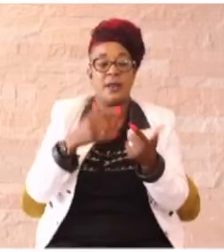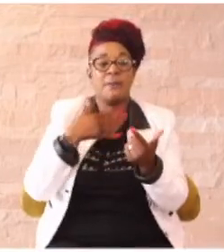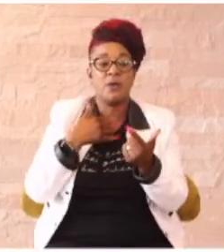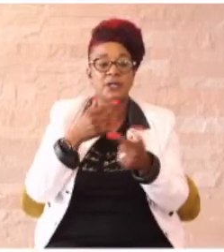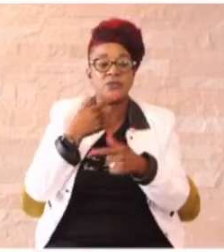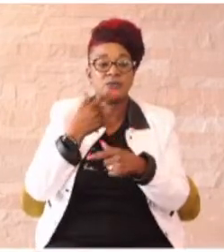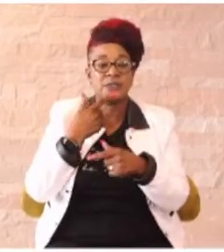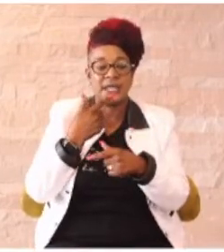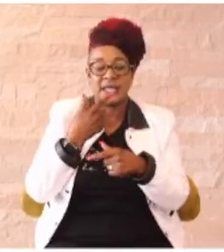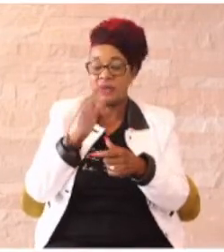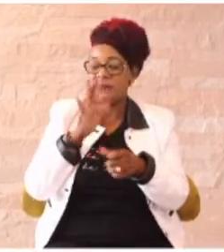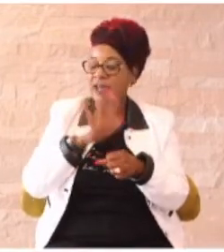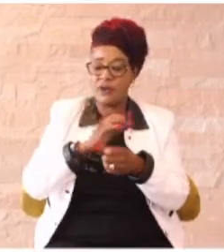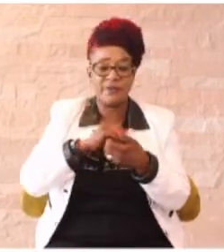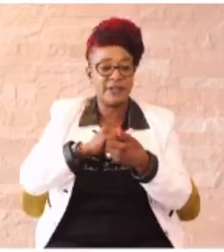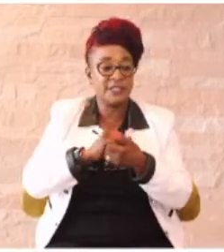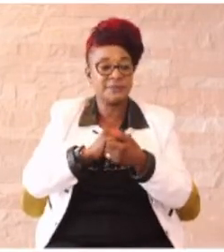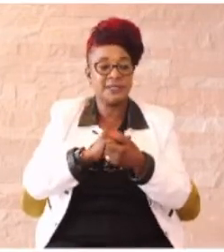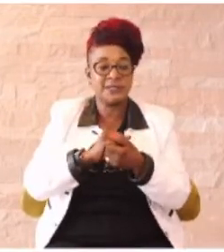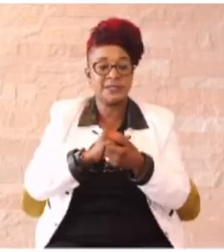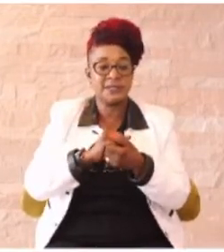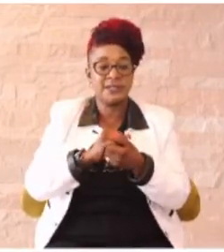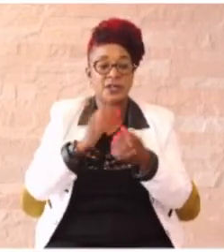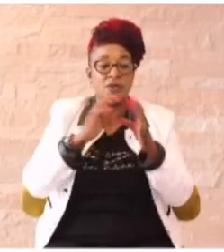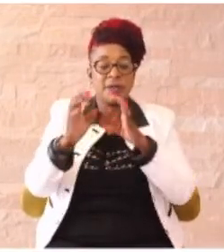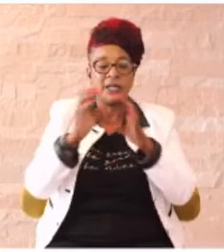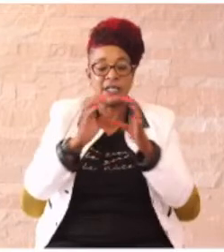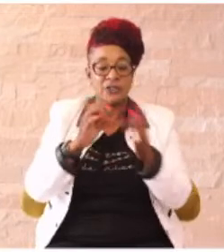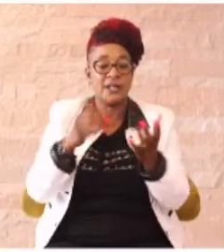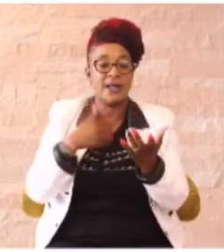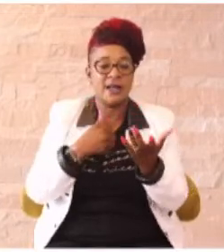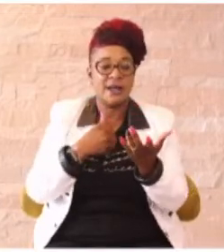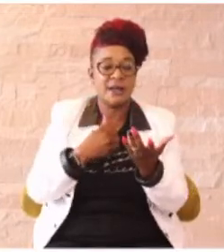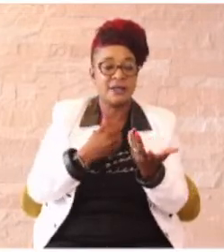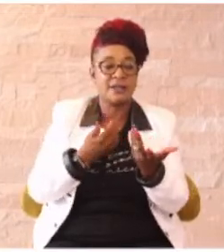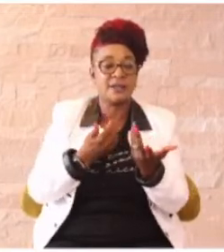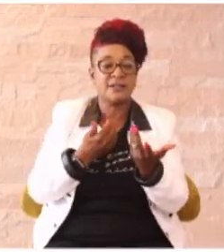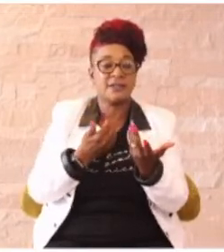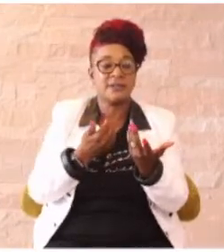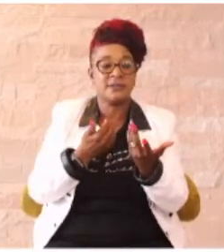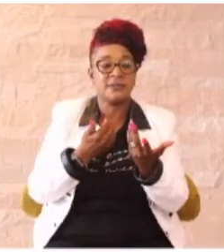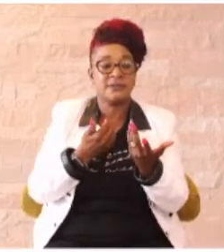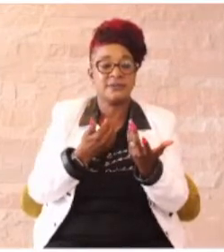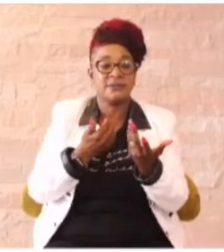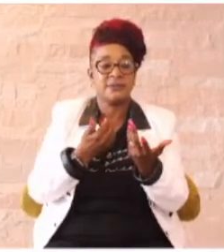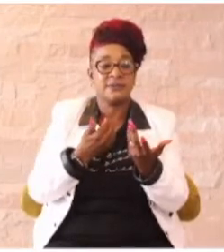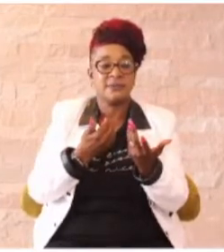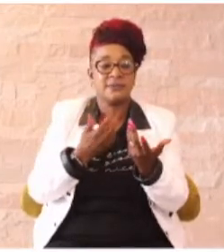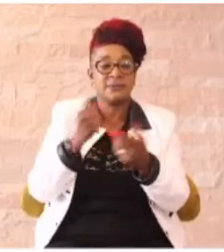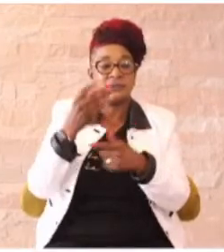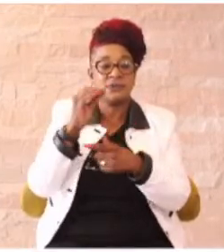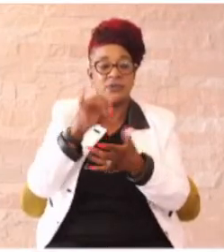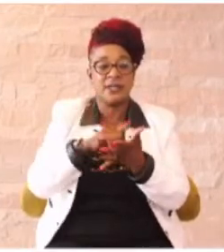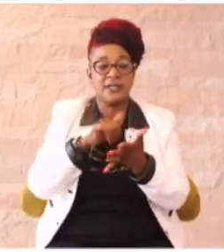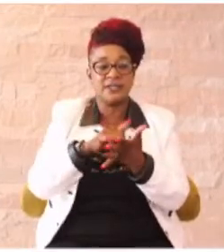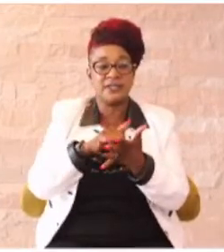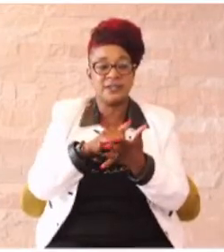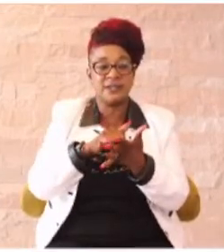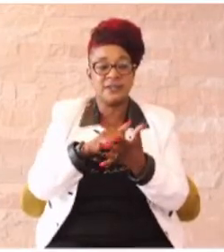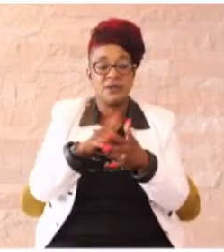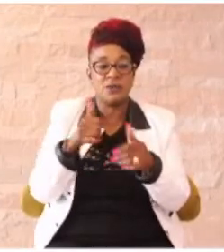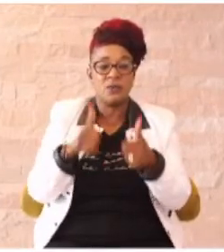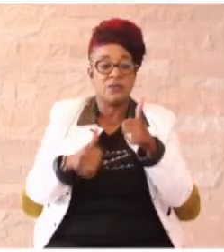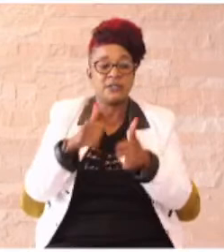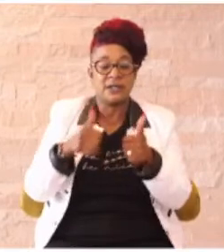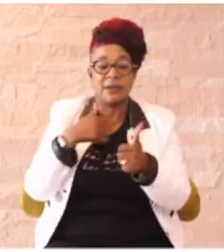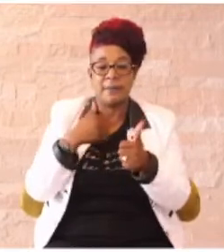level of engagement. You know, the publication they had, the thing they had in their website. So that's one of my